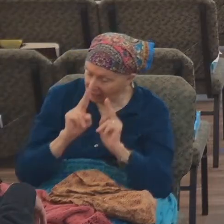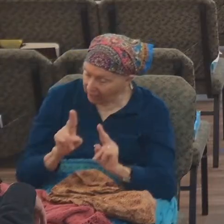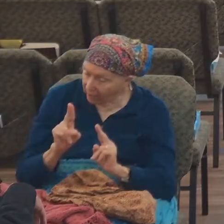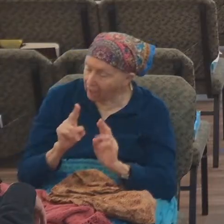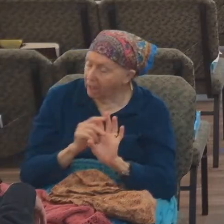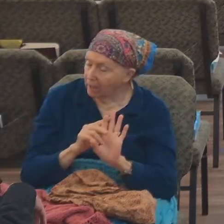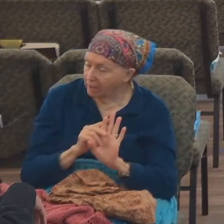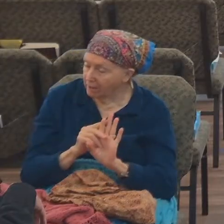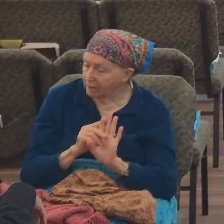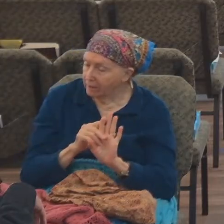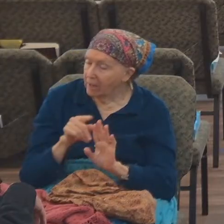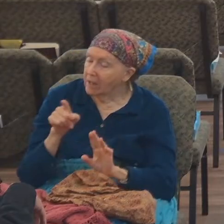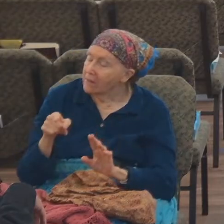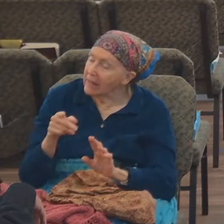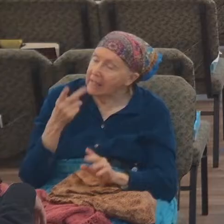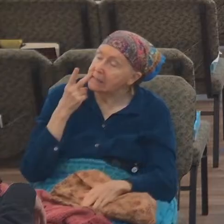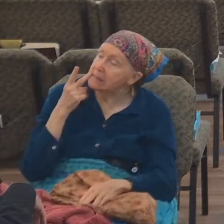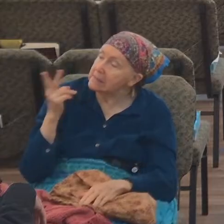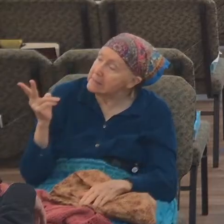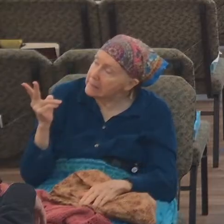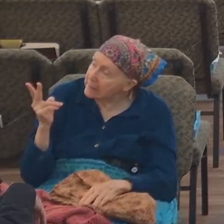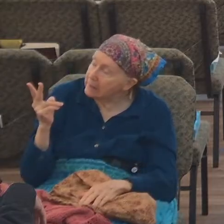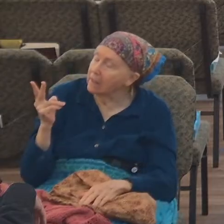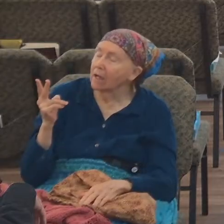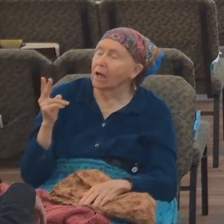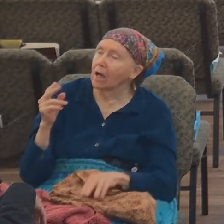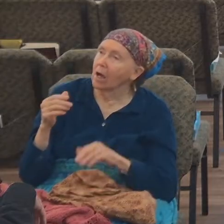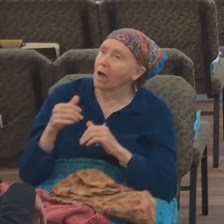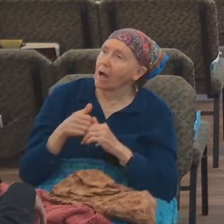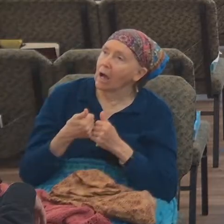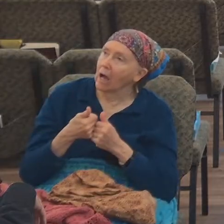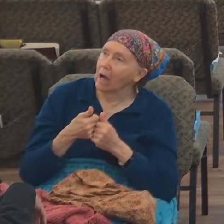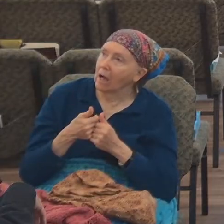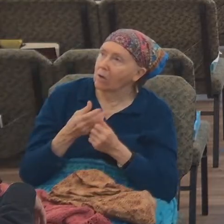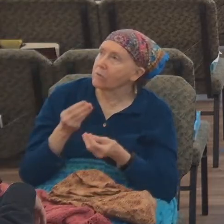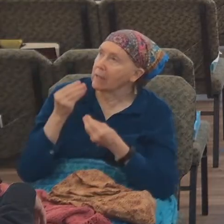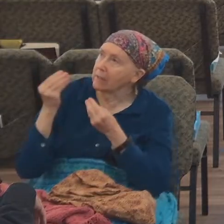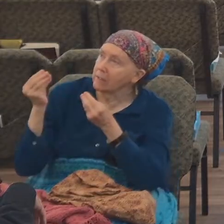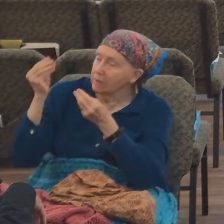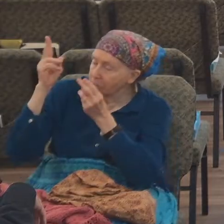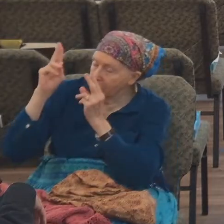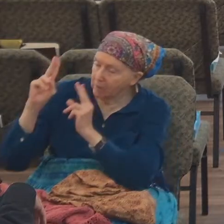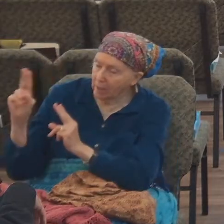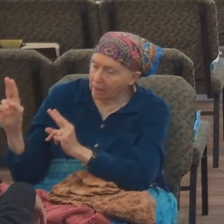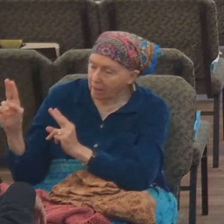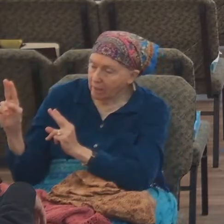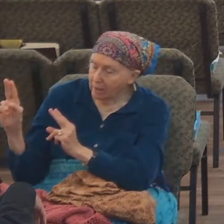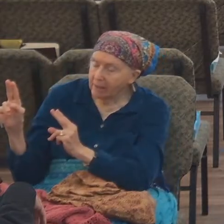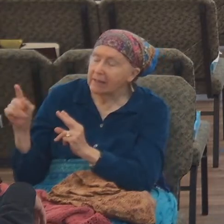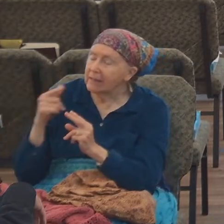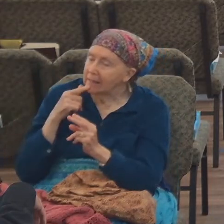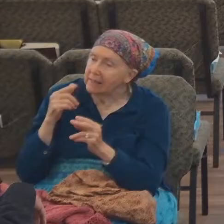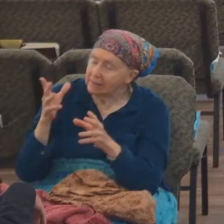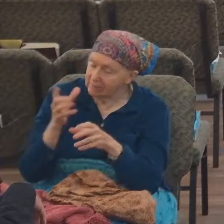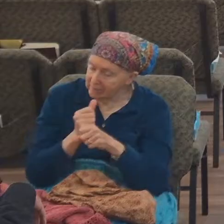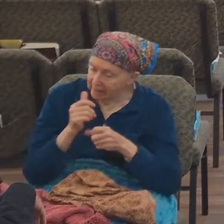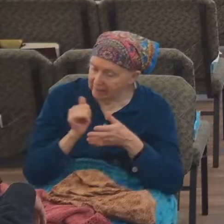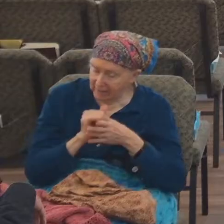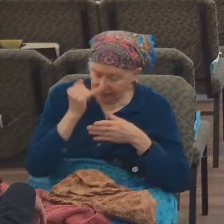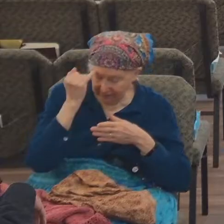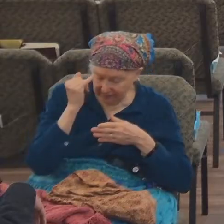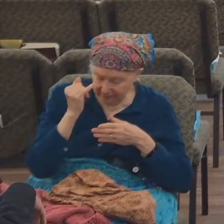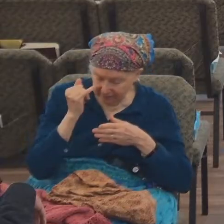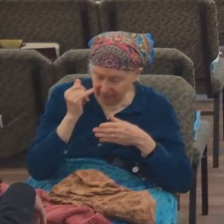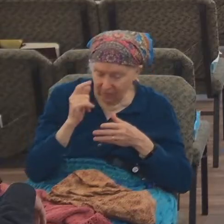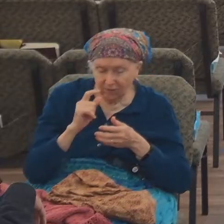were accustomed to seeing and how it was given. Okay, he's taking all of that and he's transitioning it